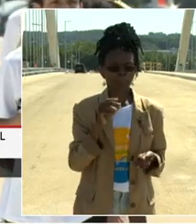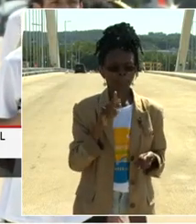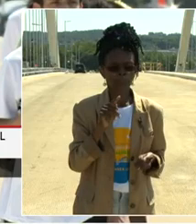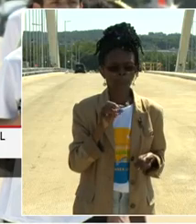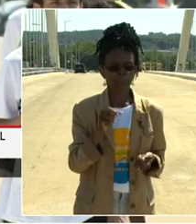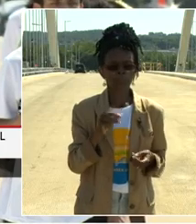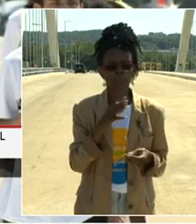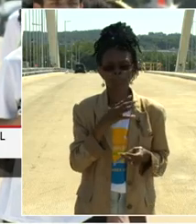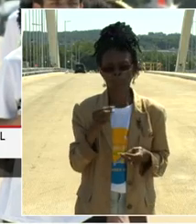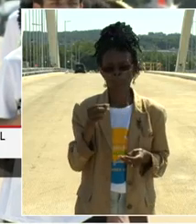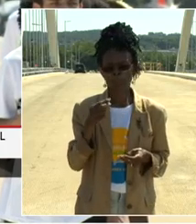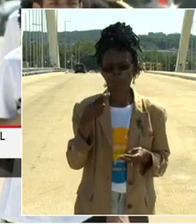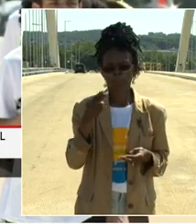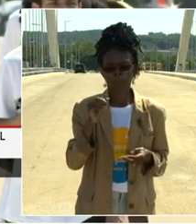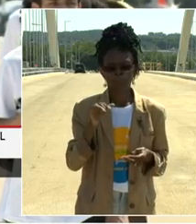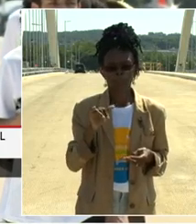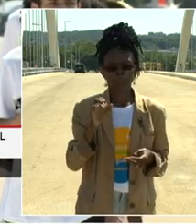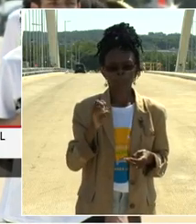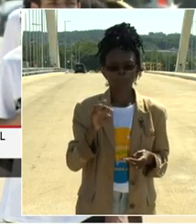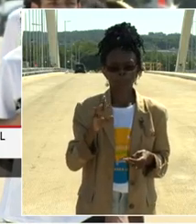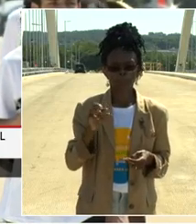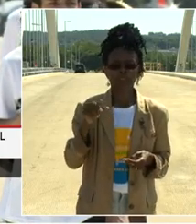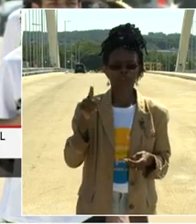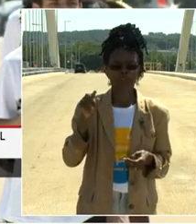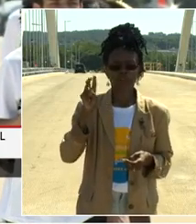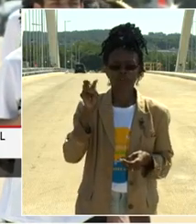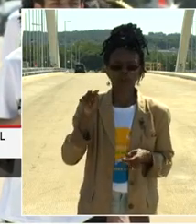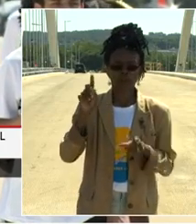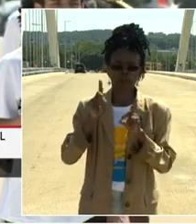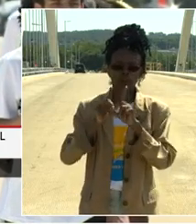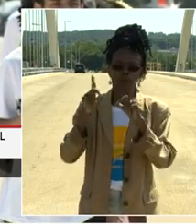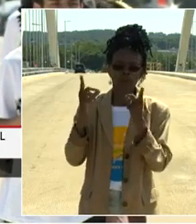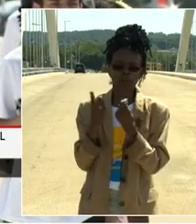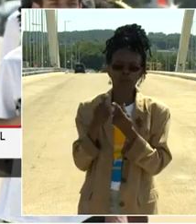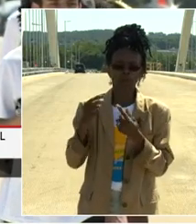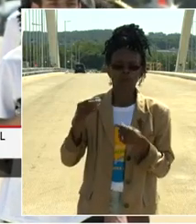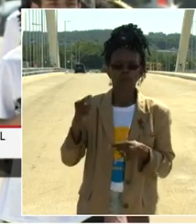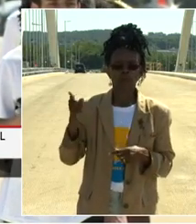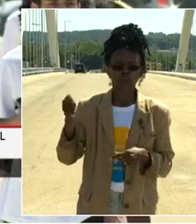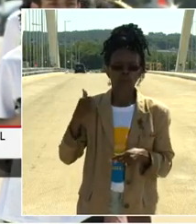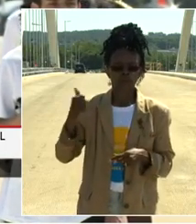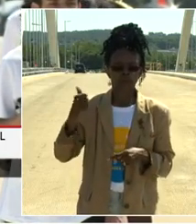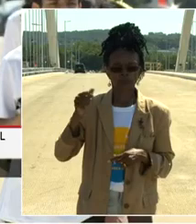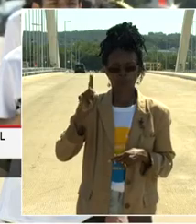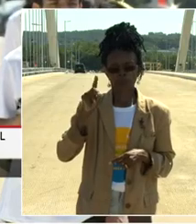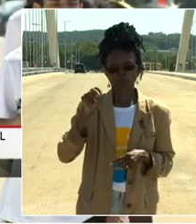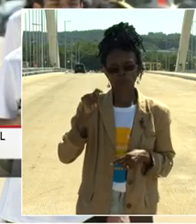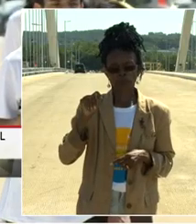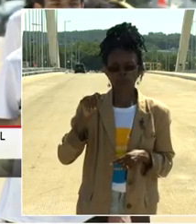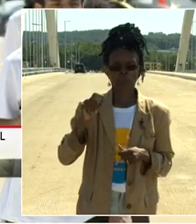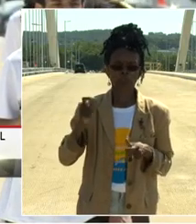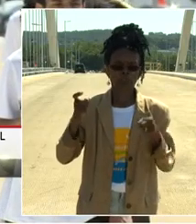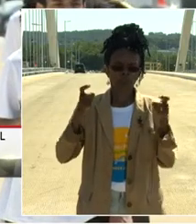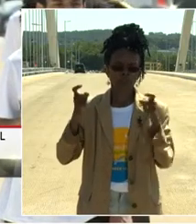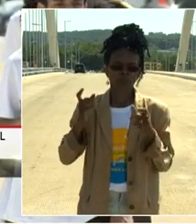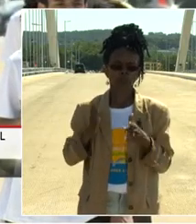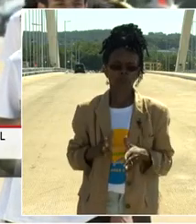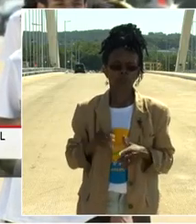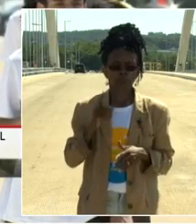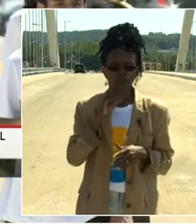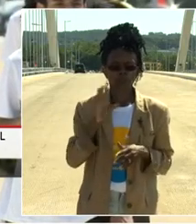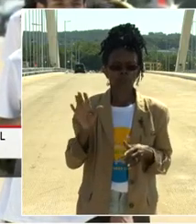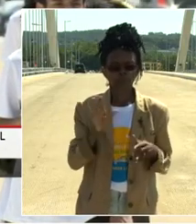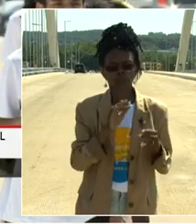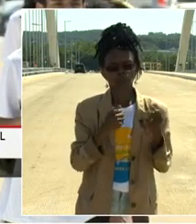Steny Hoyer, to the U.S. Department of Transportation and the Federal Highway Administration for their unwavering support for this project. Thank you, Chris